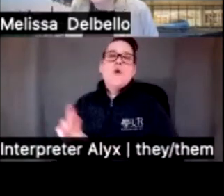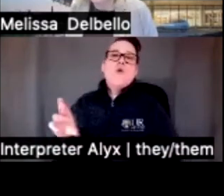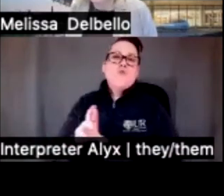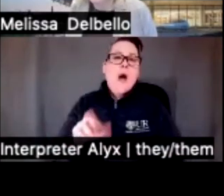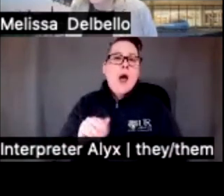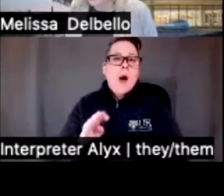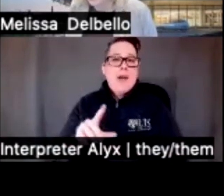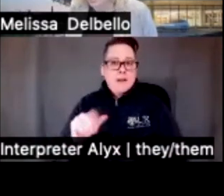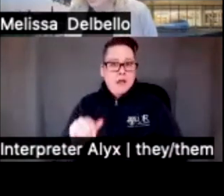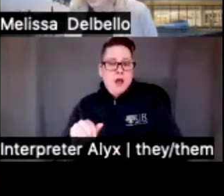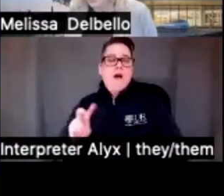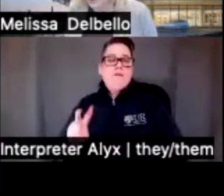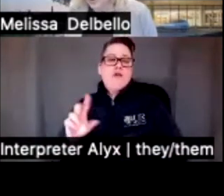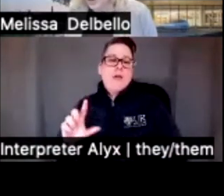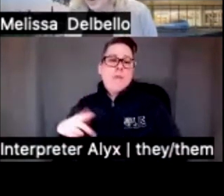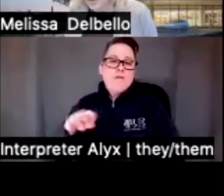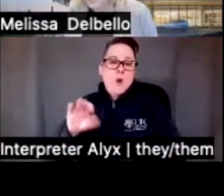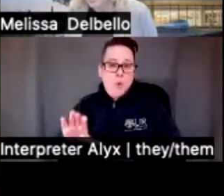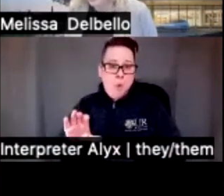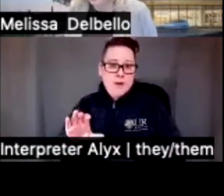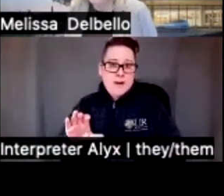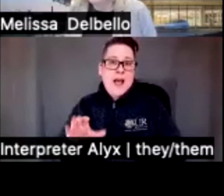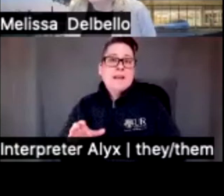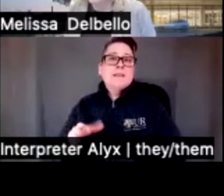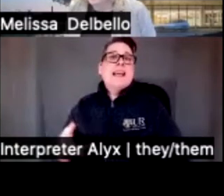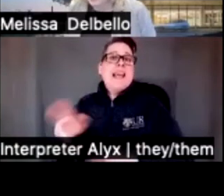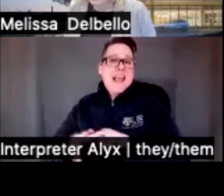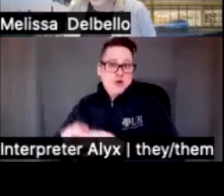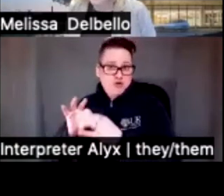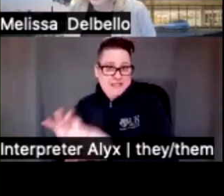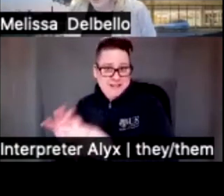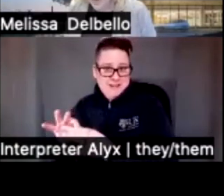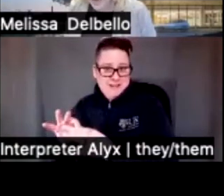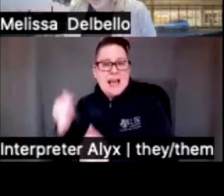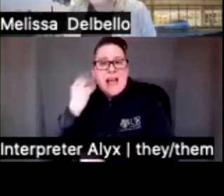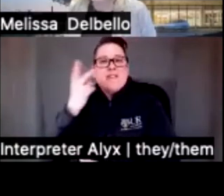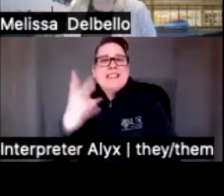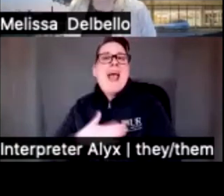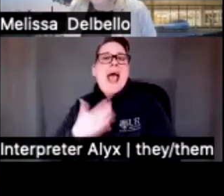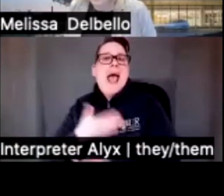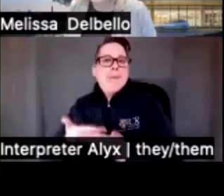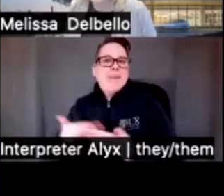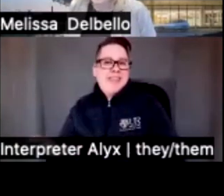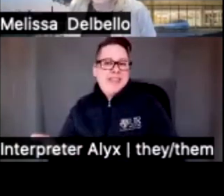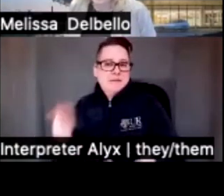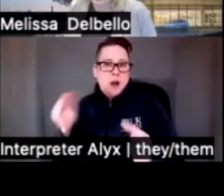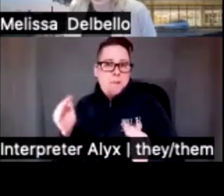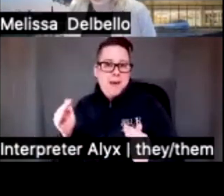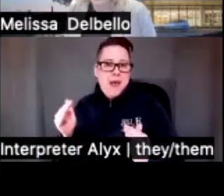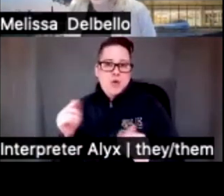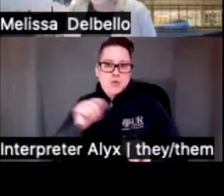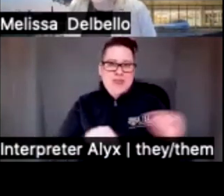and ventrolateral prefrontal cortex when viewing happy stimuli compared to the other